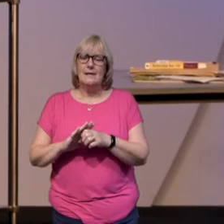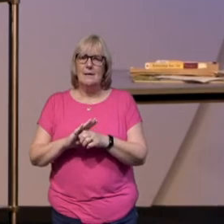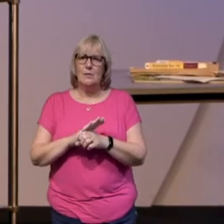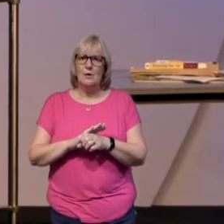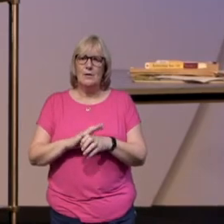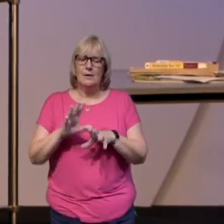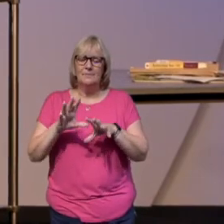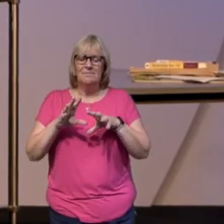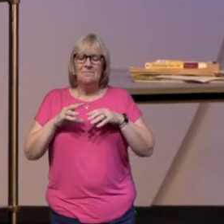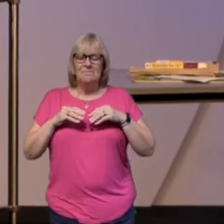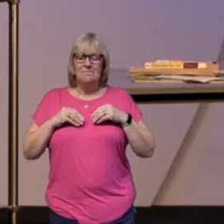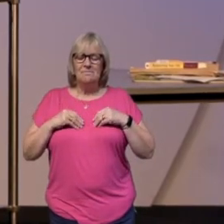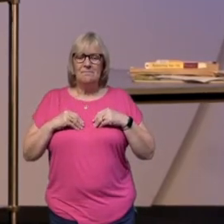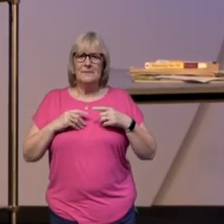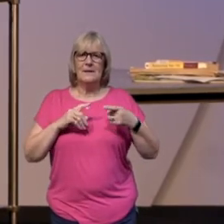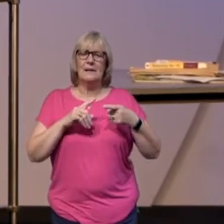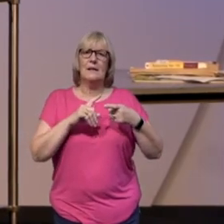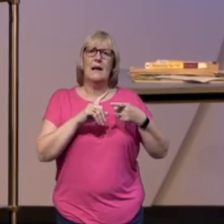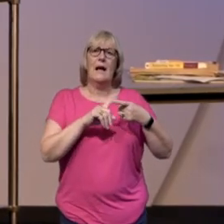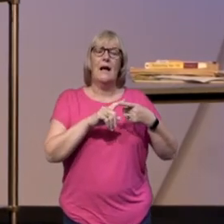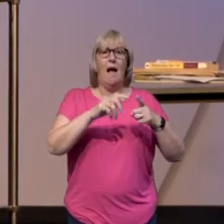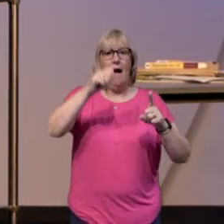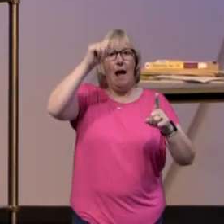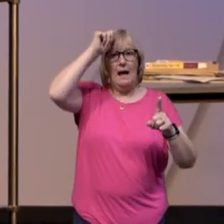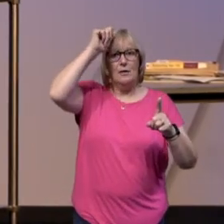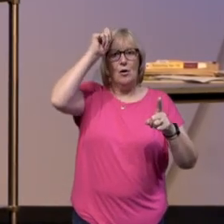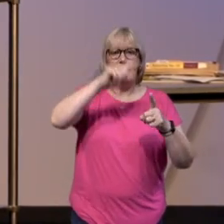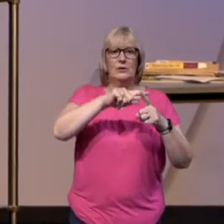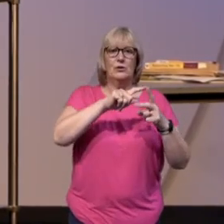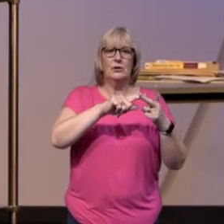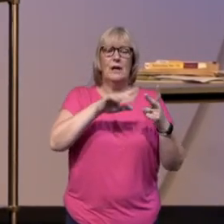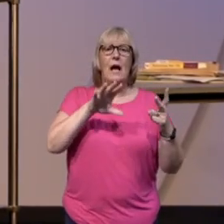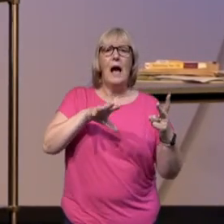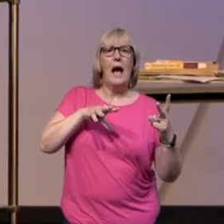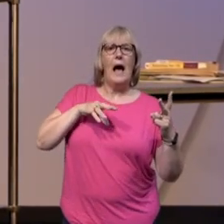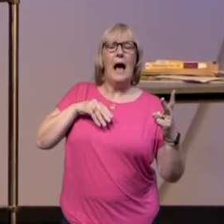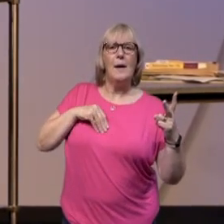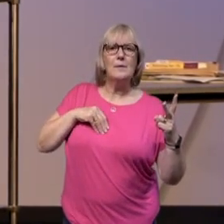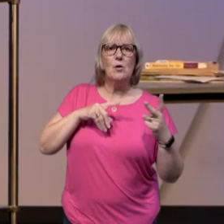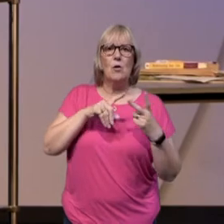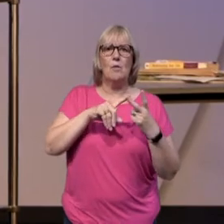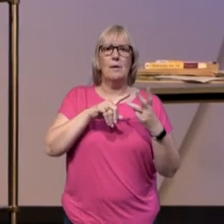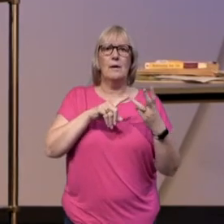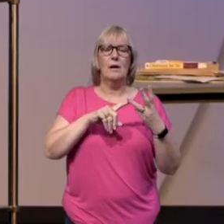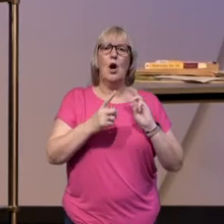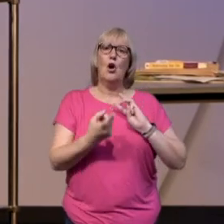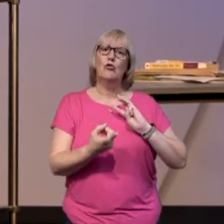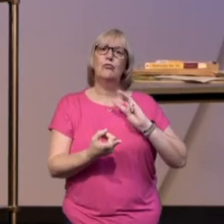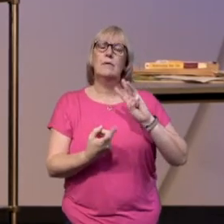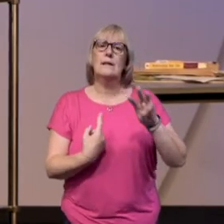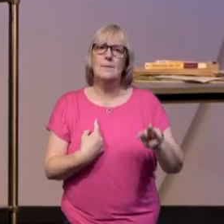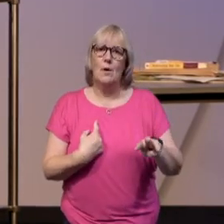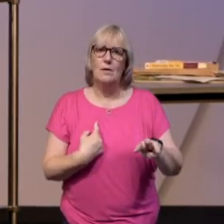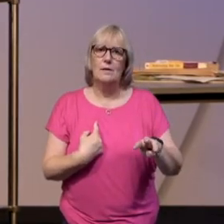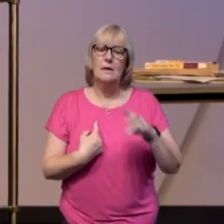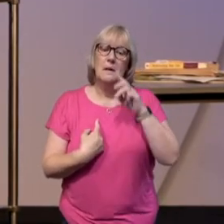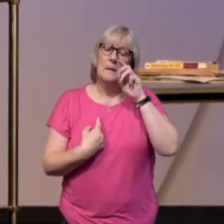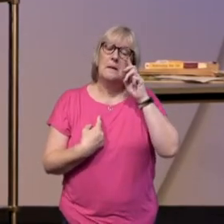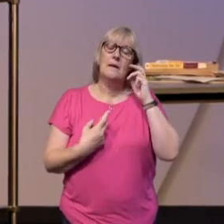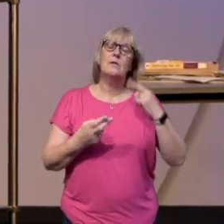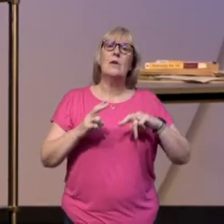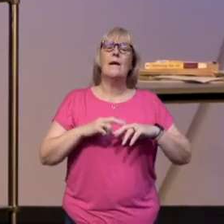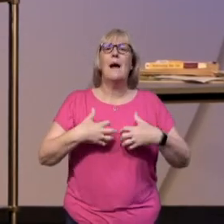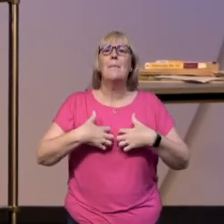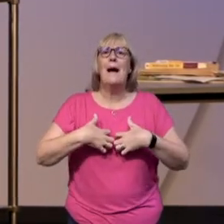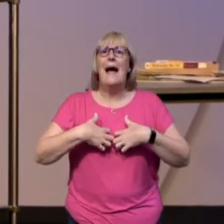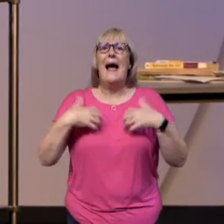absorb it and then respond. But don't step back and just crash it down. Step back and go, okay, I might make a call later. I might leave it, but at least I'm